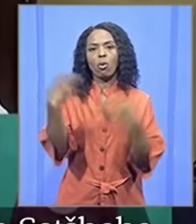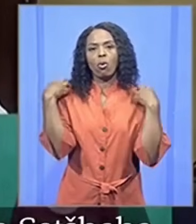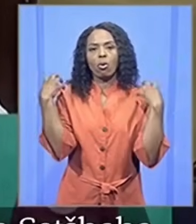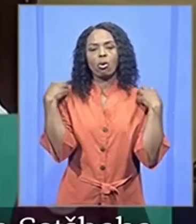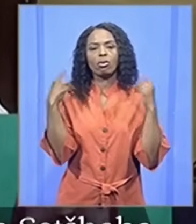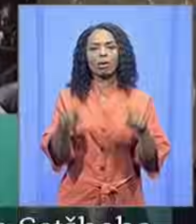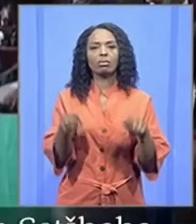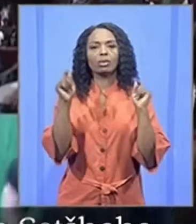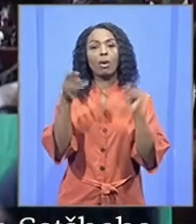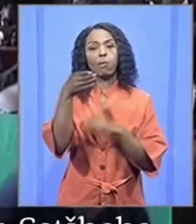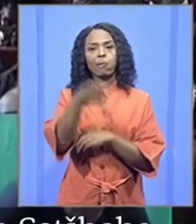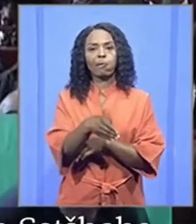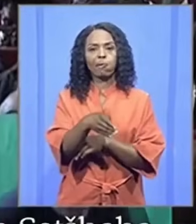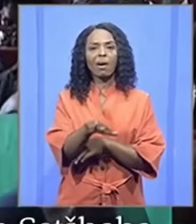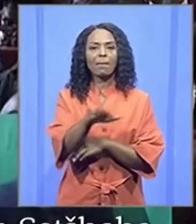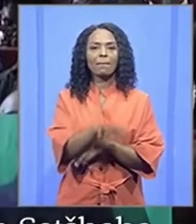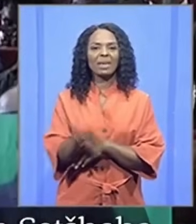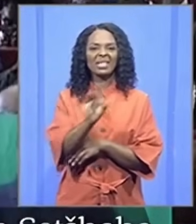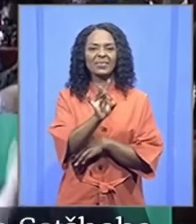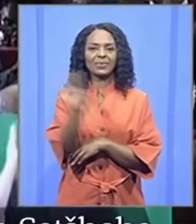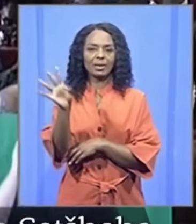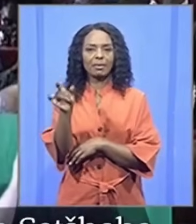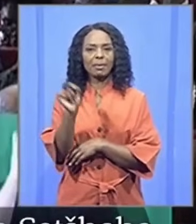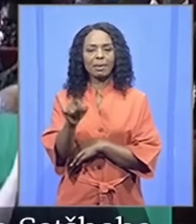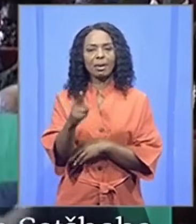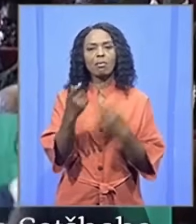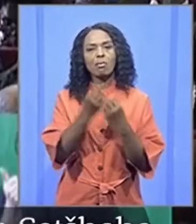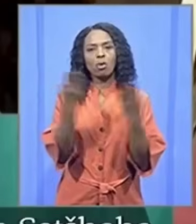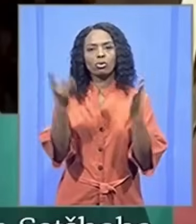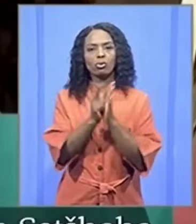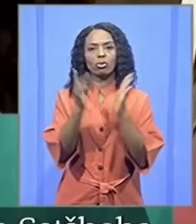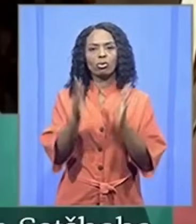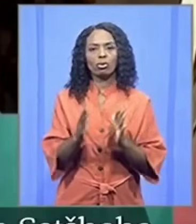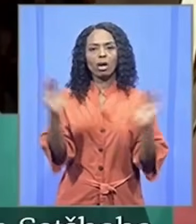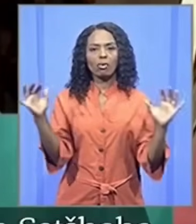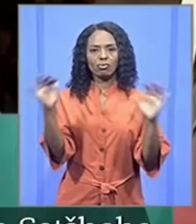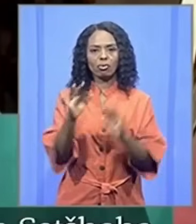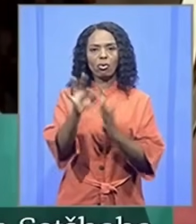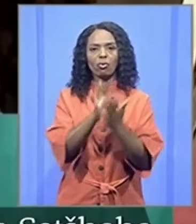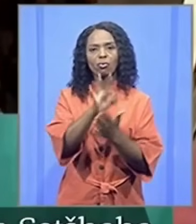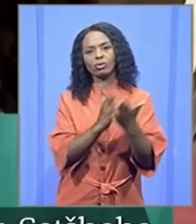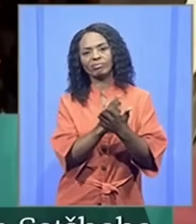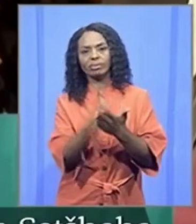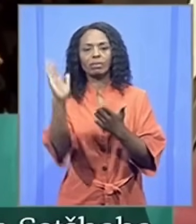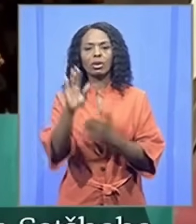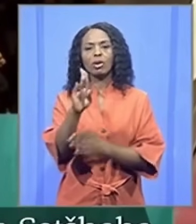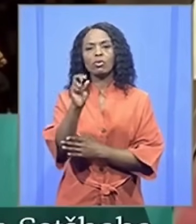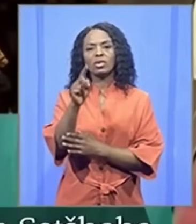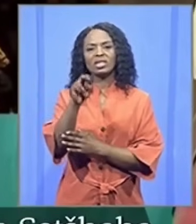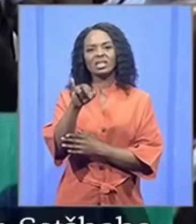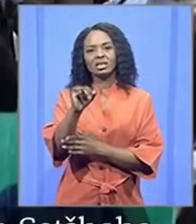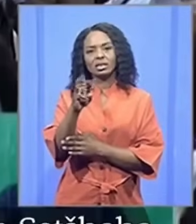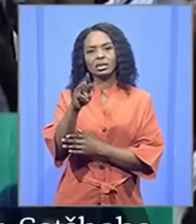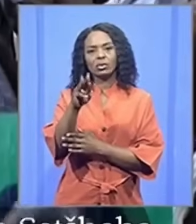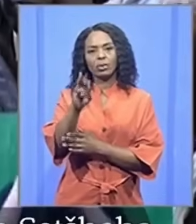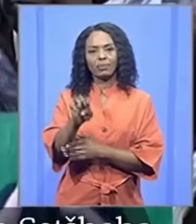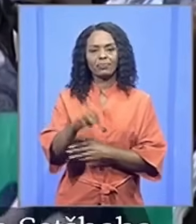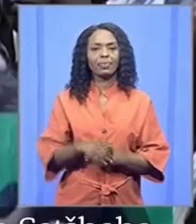Cape Town. Lefelo le tee leo bahlami ba molao ba ile go ba bouta go tloša moadvokata Bosisiwe